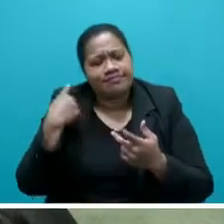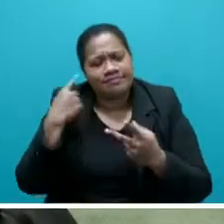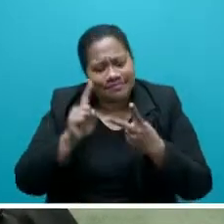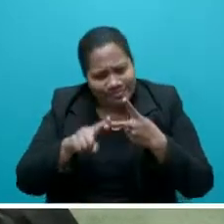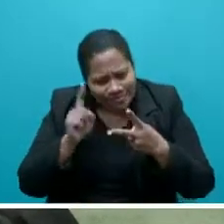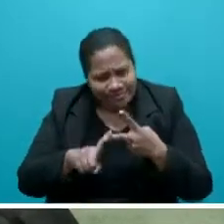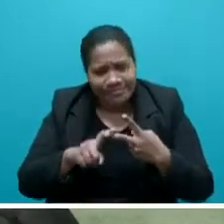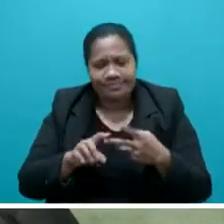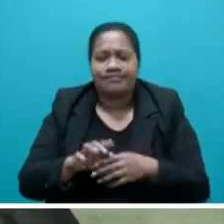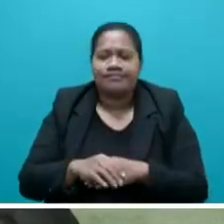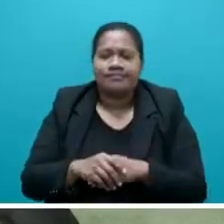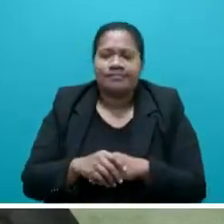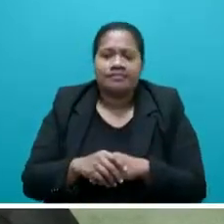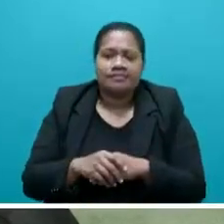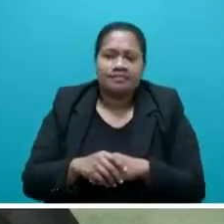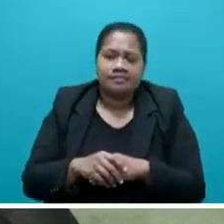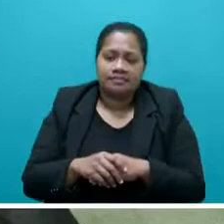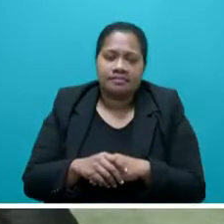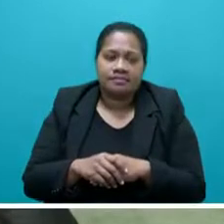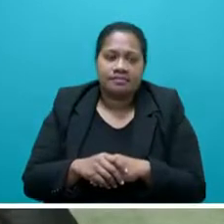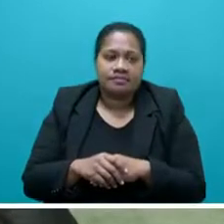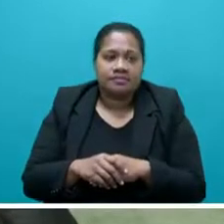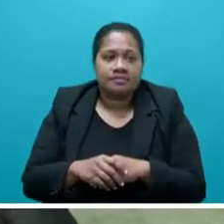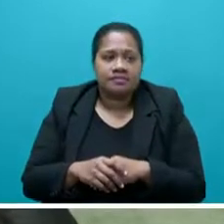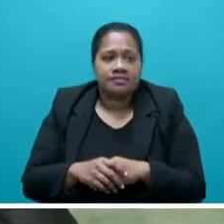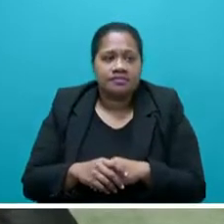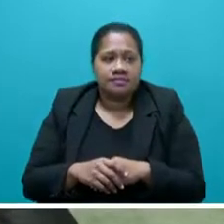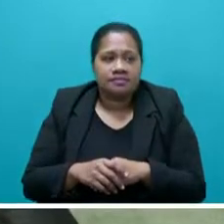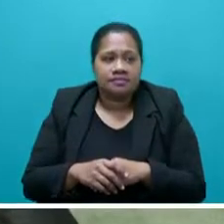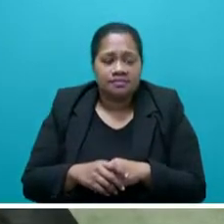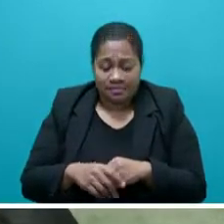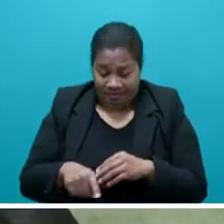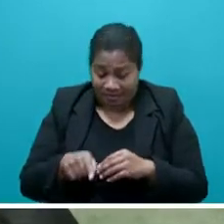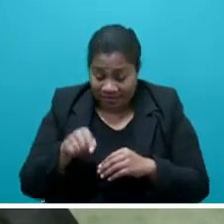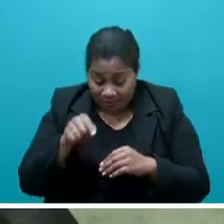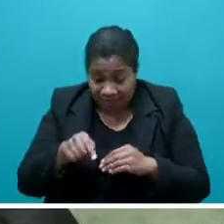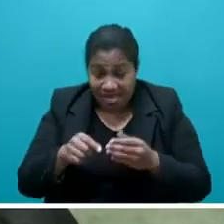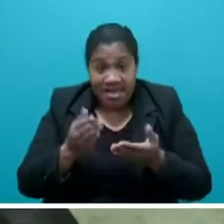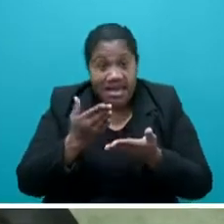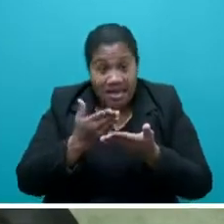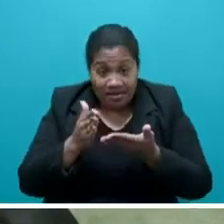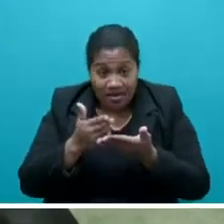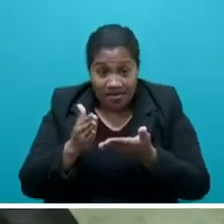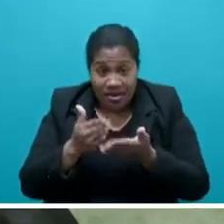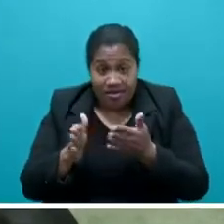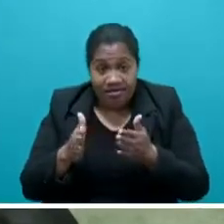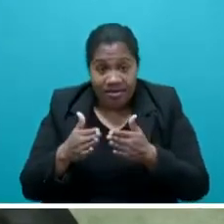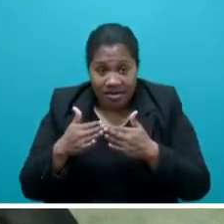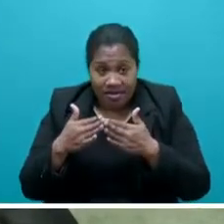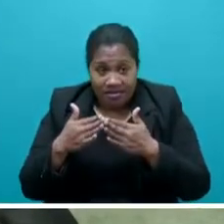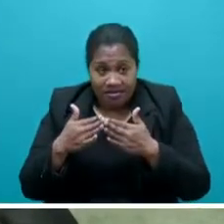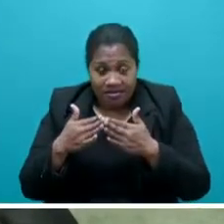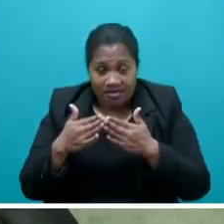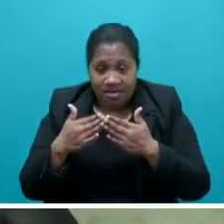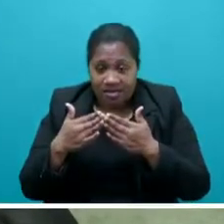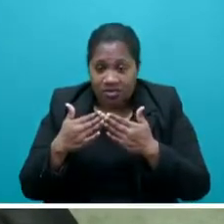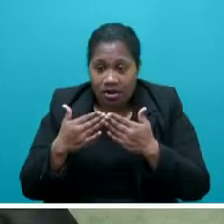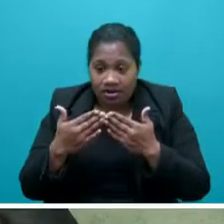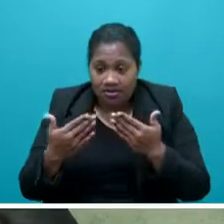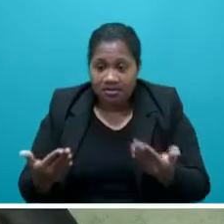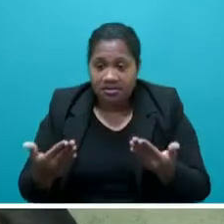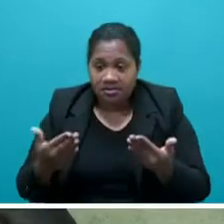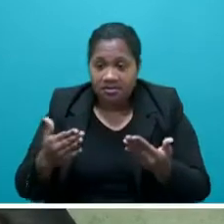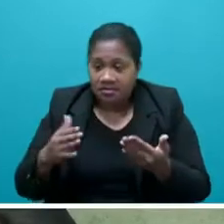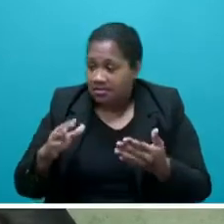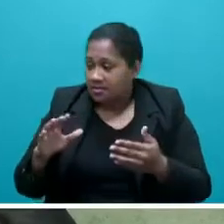economics was applied, they said, was that apart from the fact that FNPF has now won international awards, they are saying